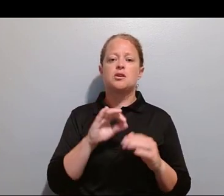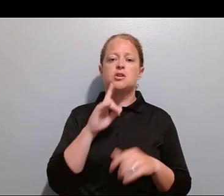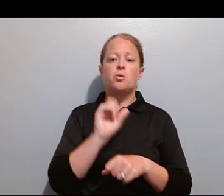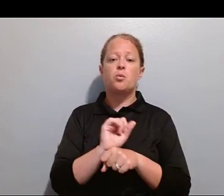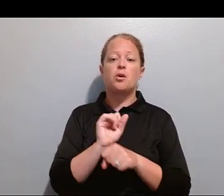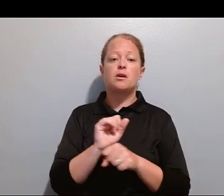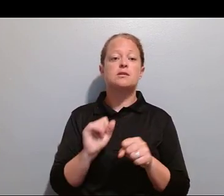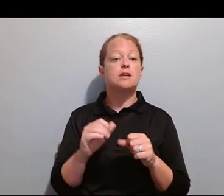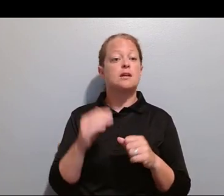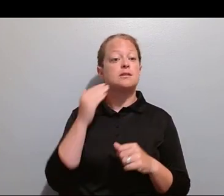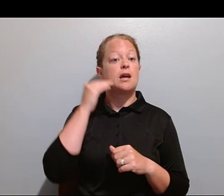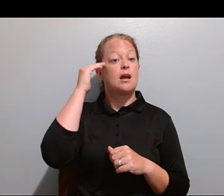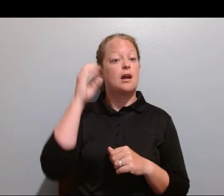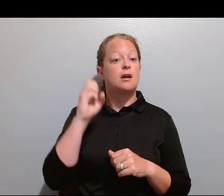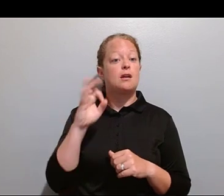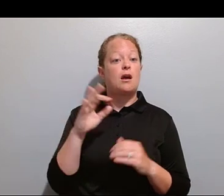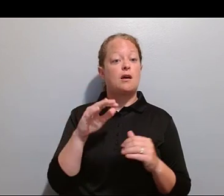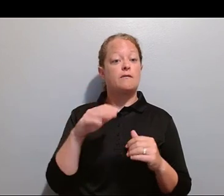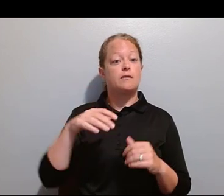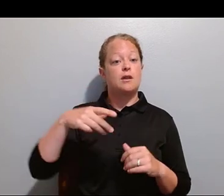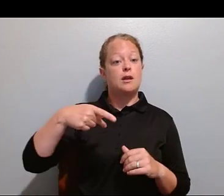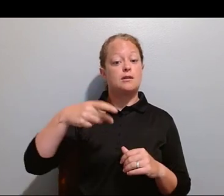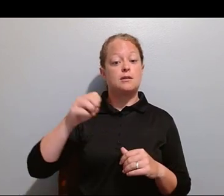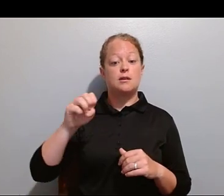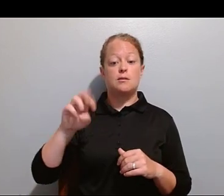of the peer project at Doctors of the World.